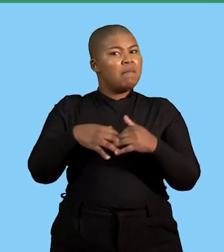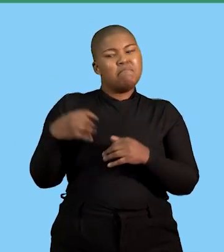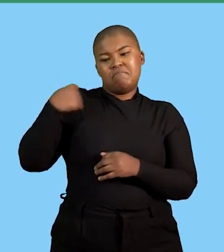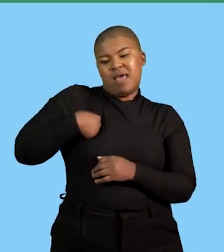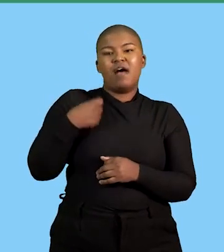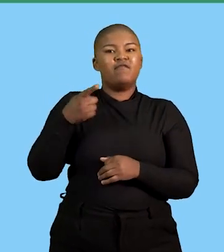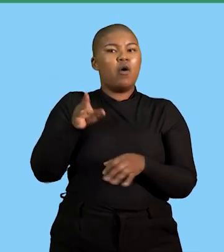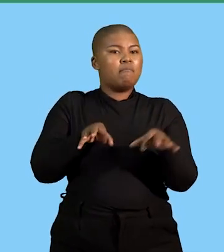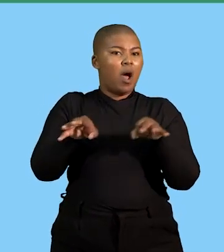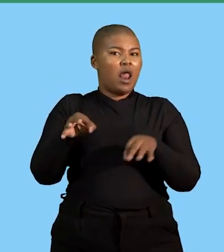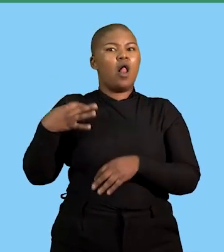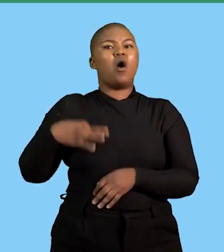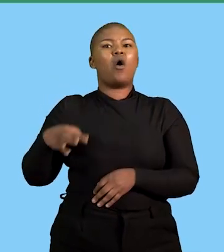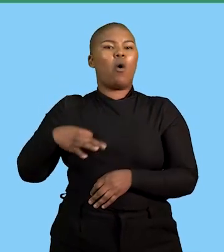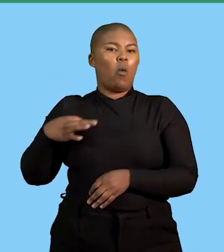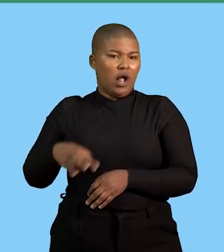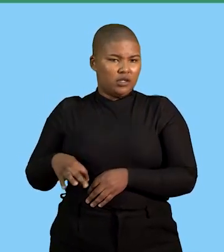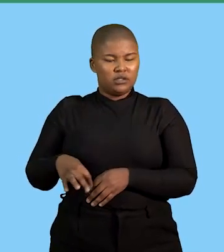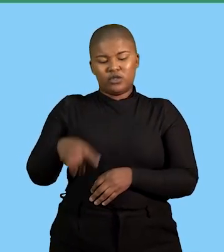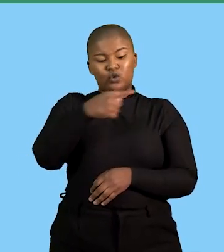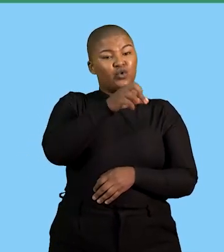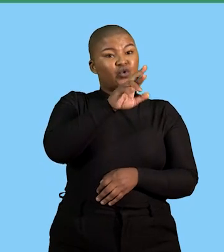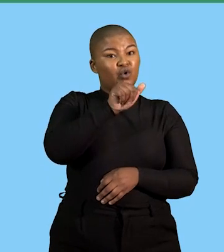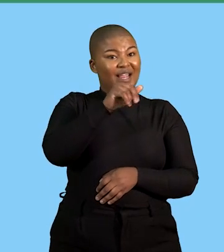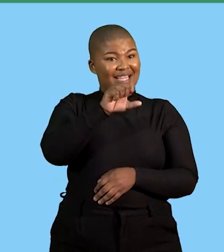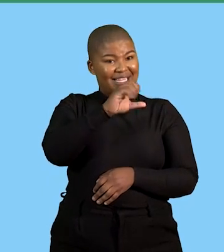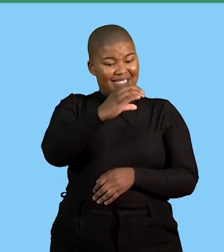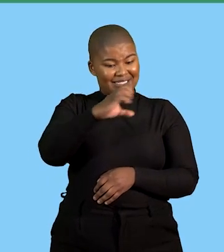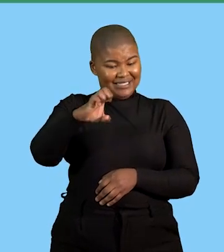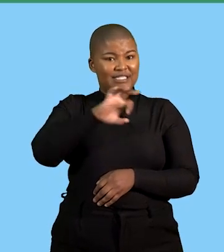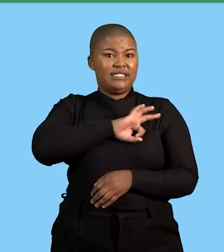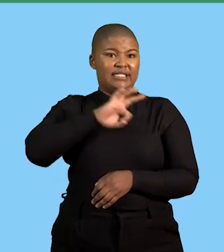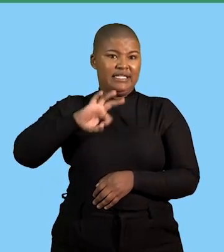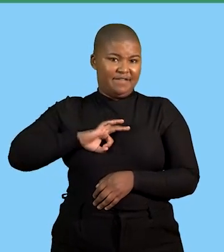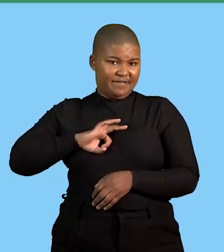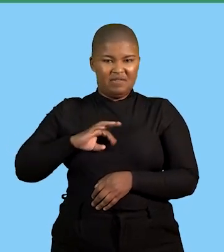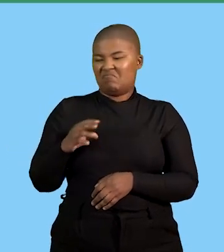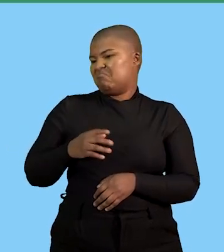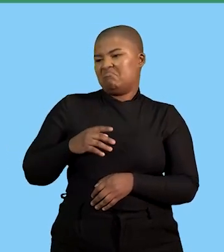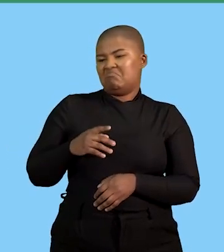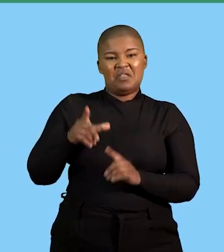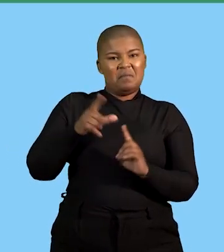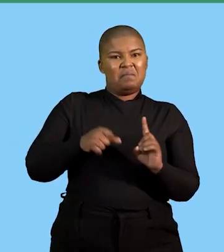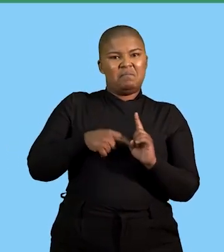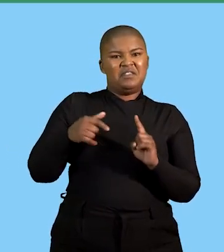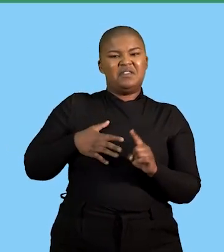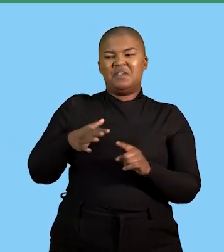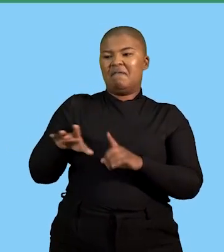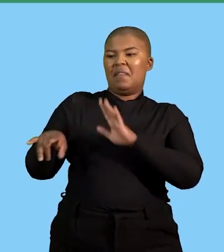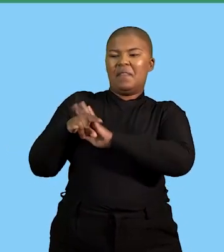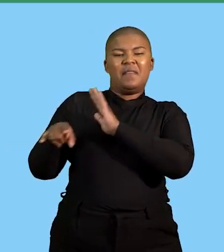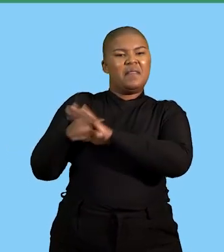is an employee who always discourages others from producing new ideas. Mason,